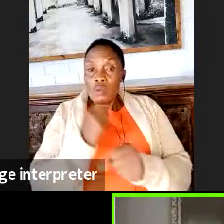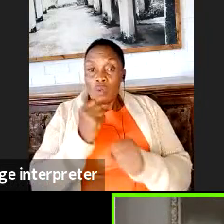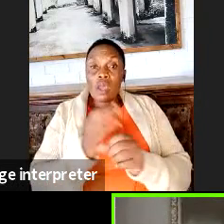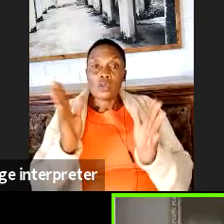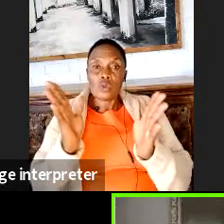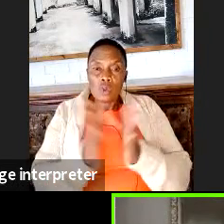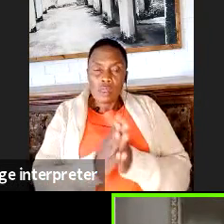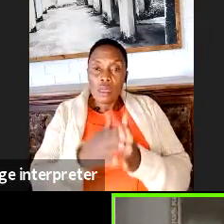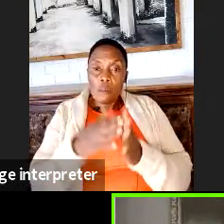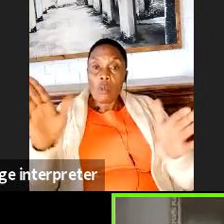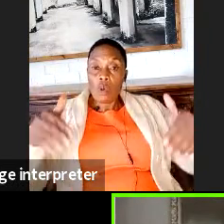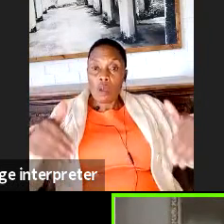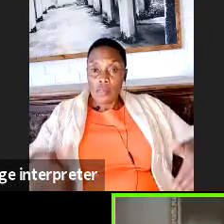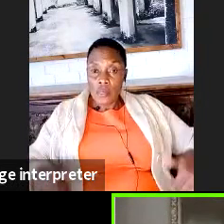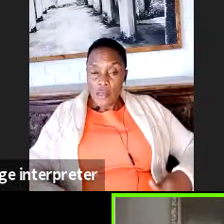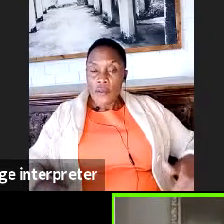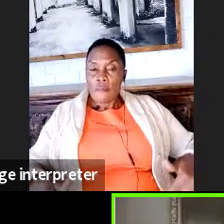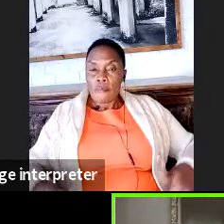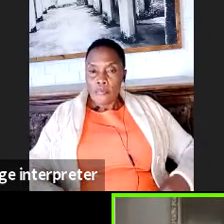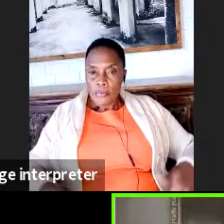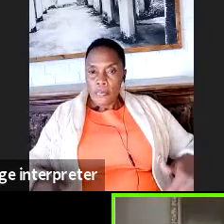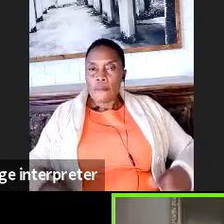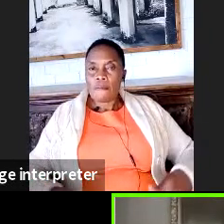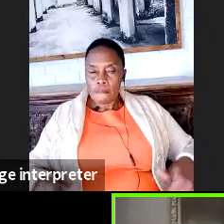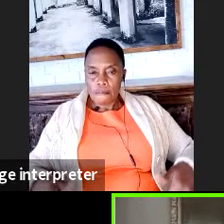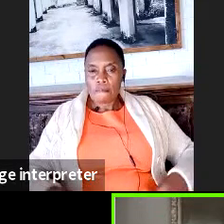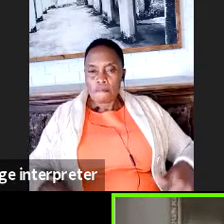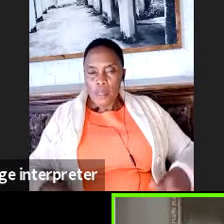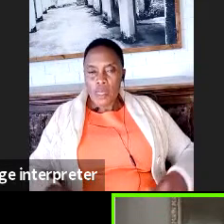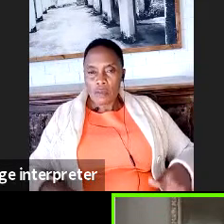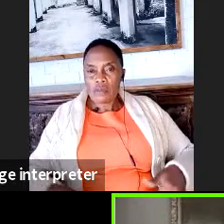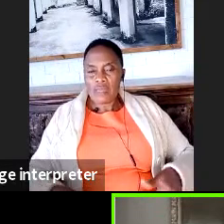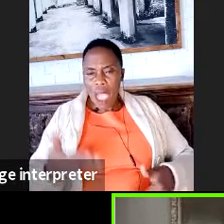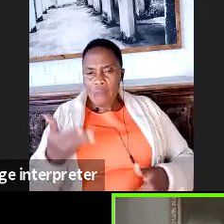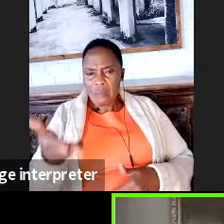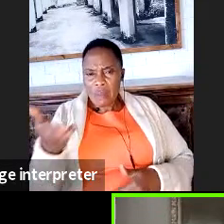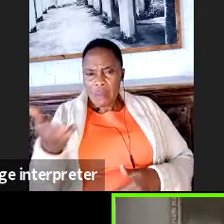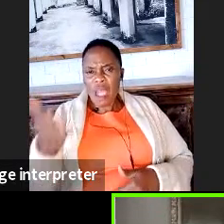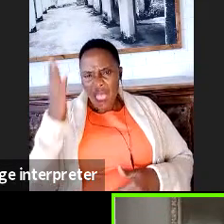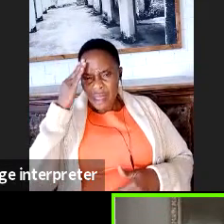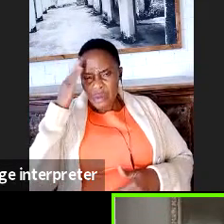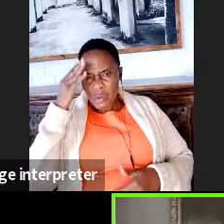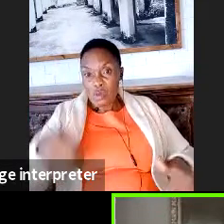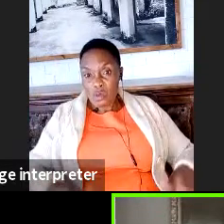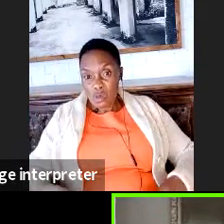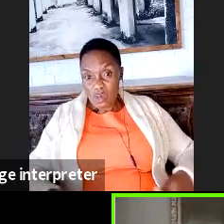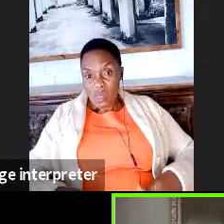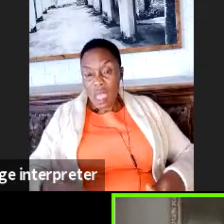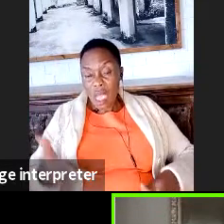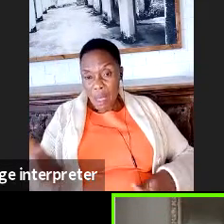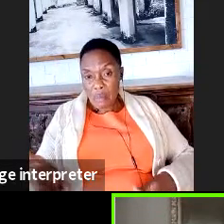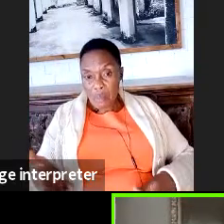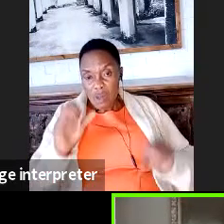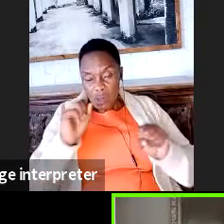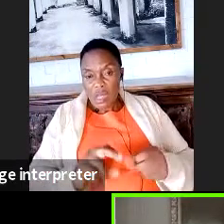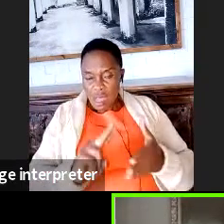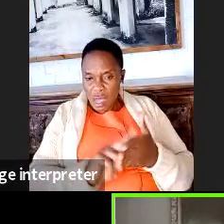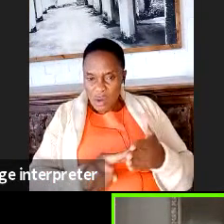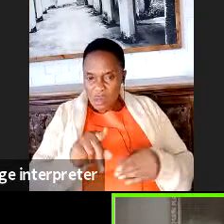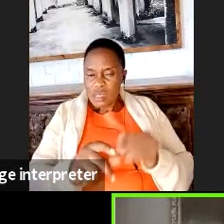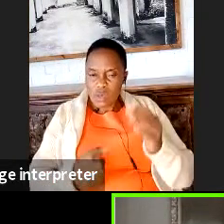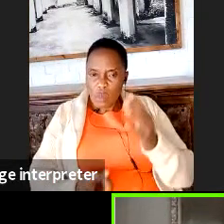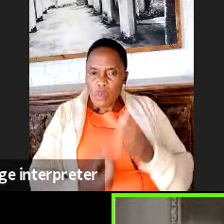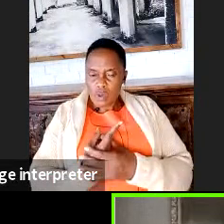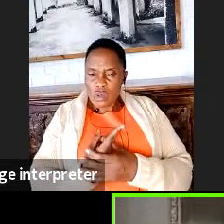people are, they are on these platforms, and they are they use the digital space much more, and